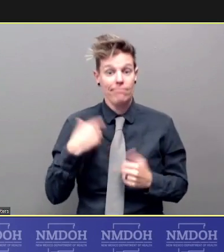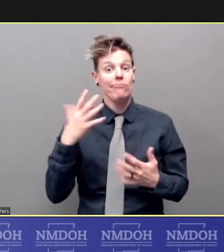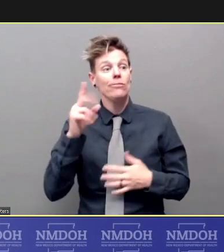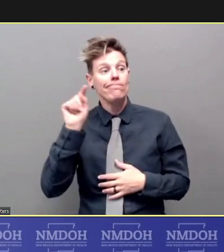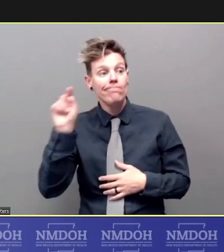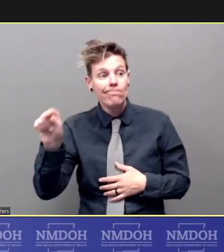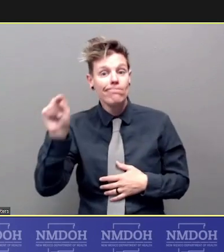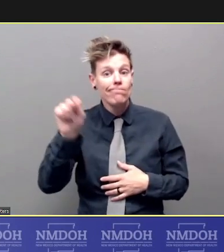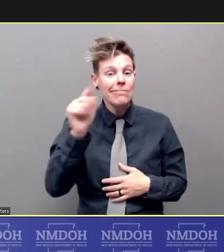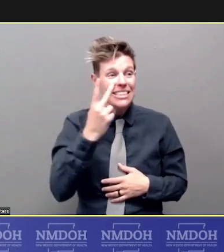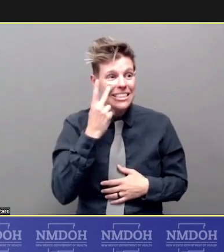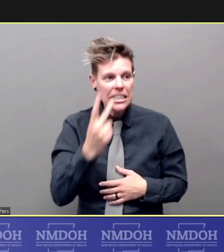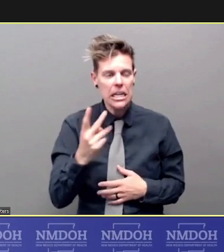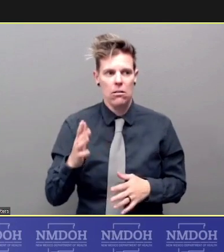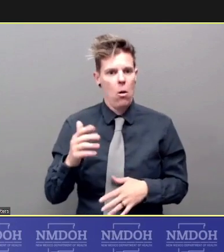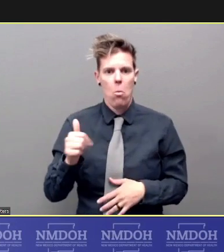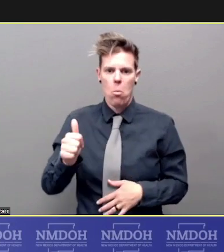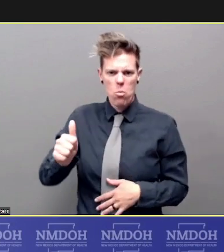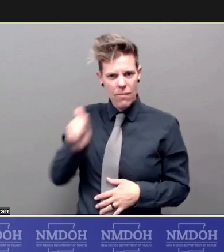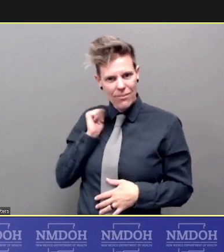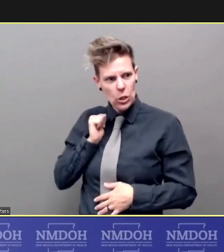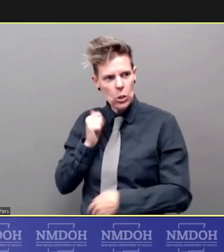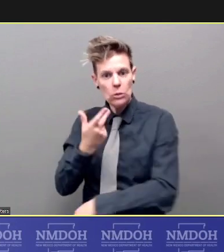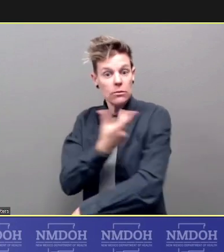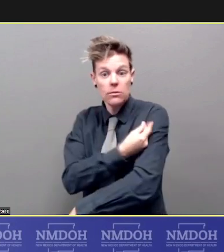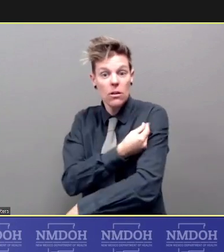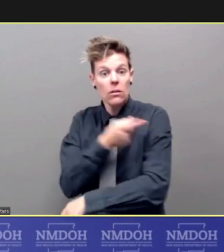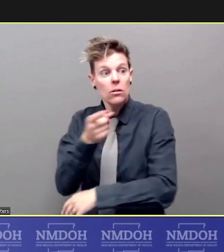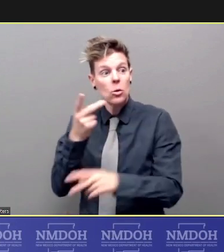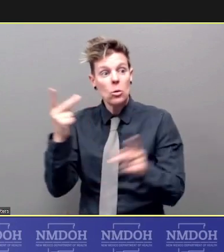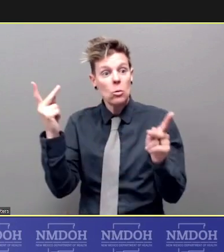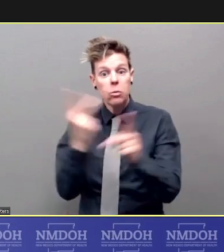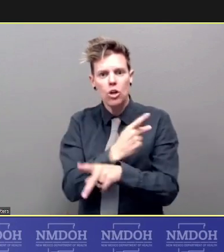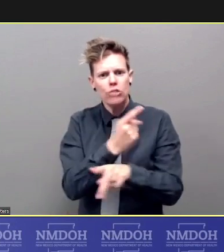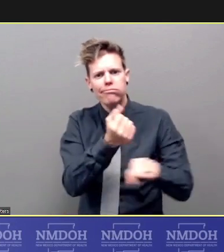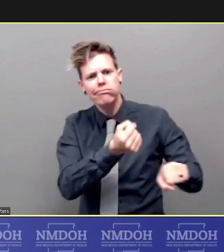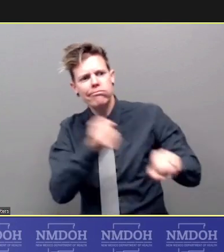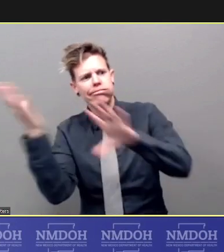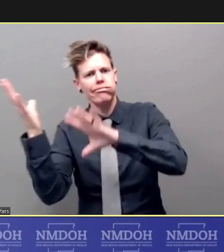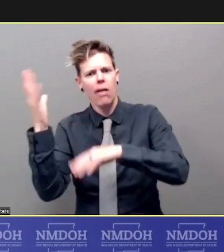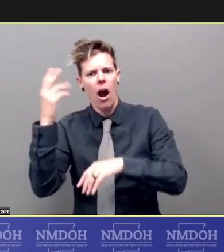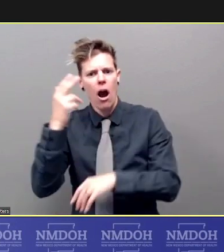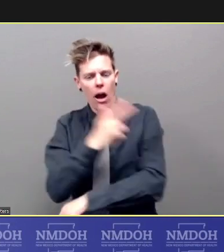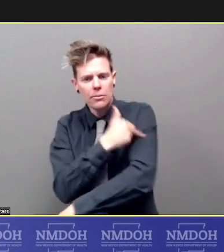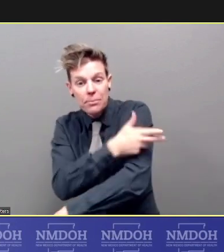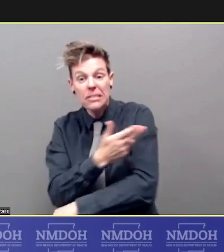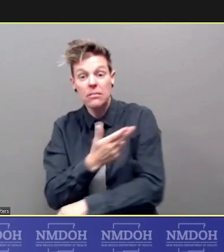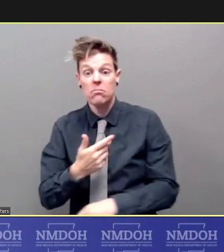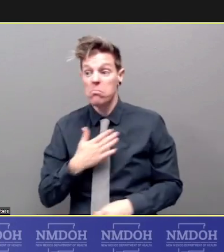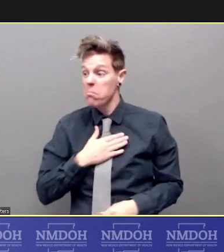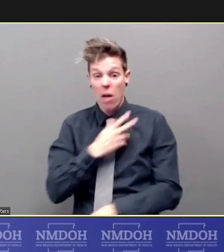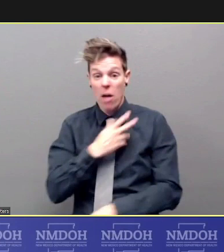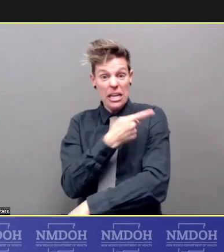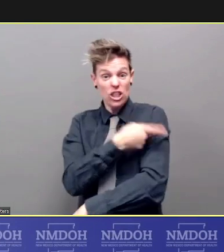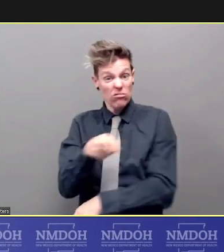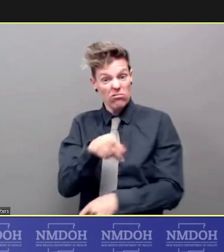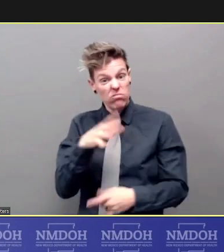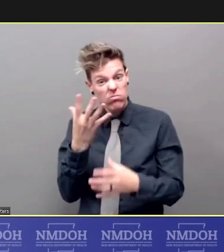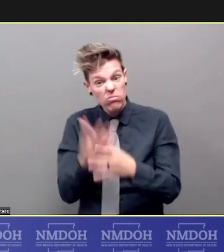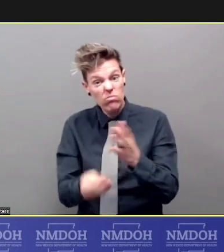the ICU, and I've had my own patients die from COVID. And so I think it's worth it, is what I would say.